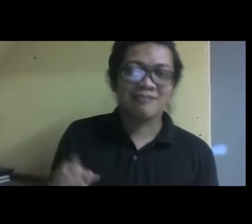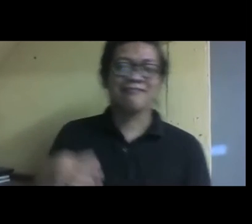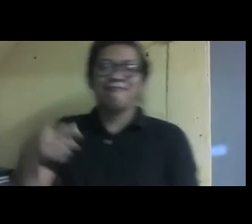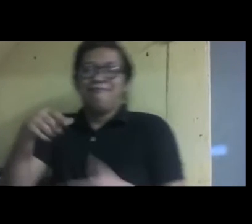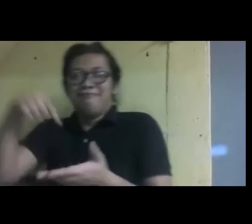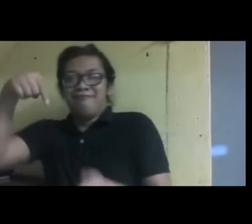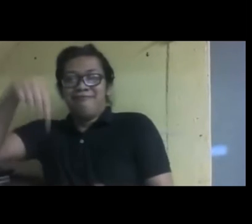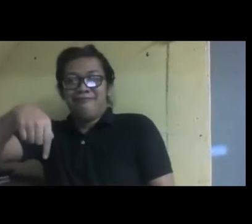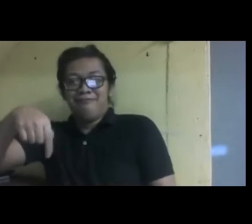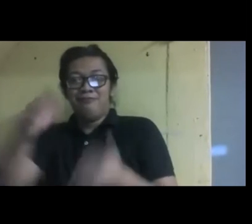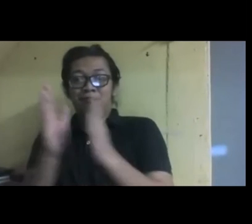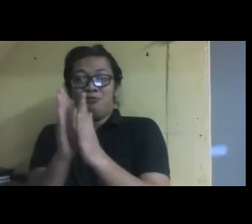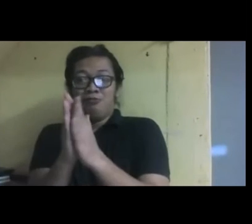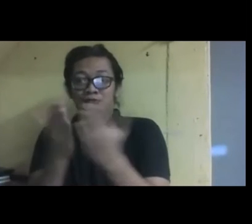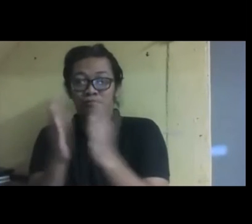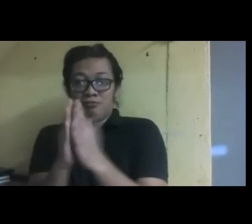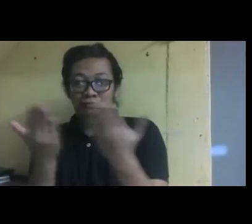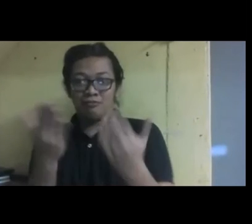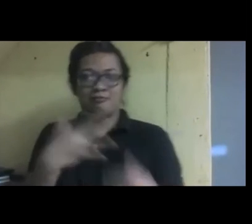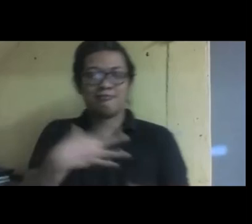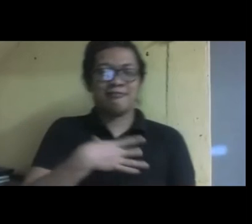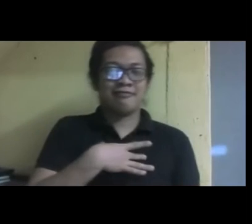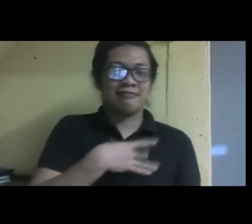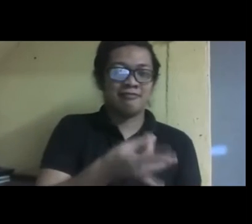Okay. I think What is the book like?